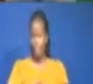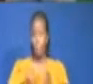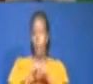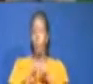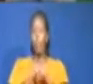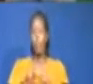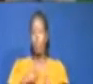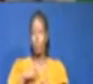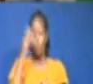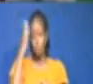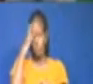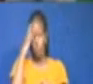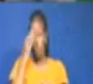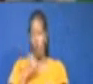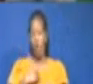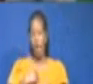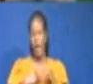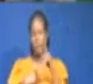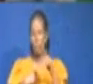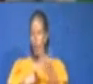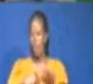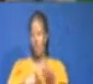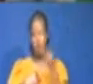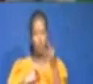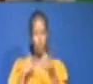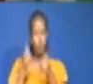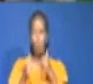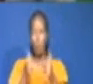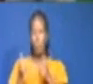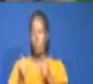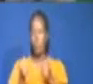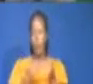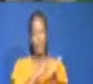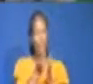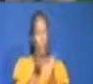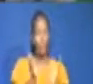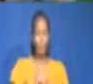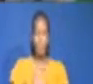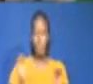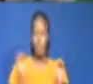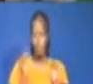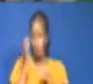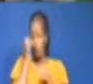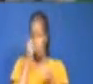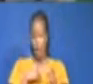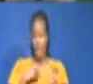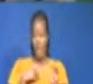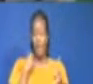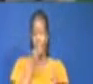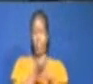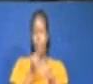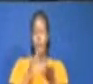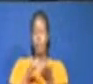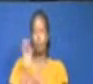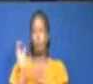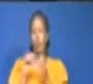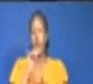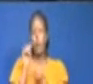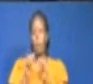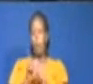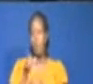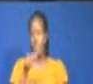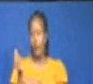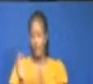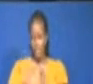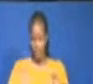there is one or two that could not be disposed because of that kind of impact that it would have on the rest of the land, but